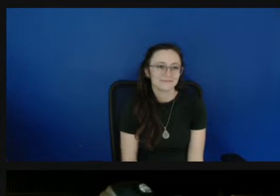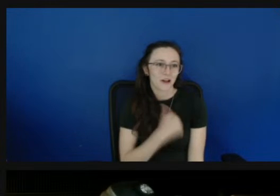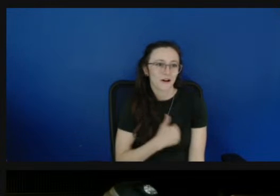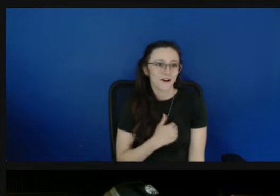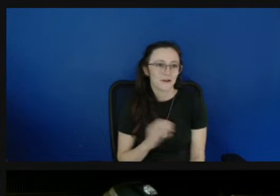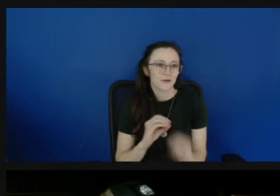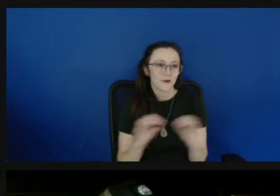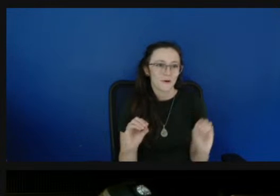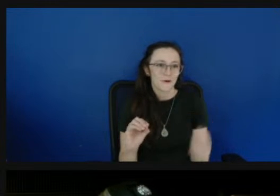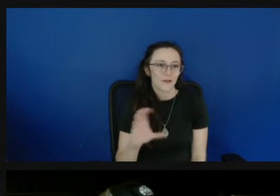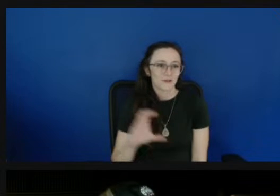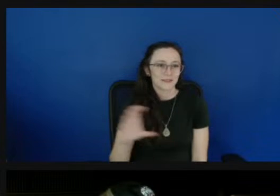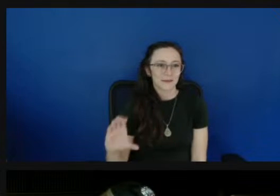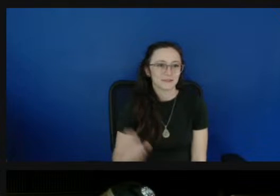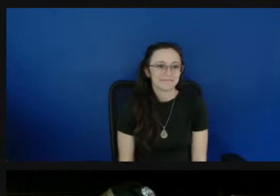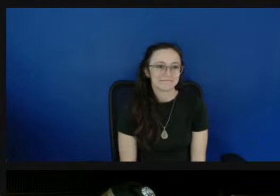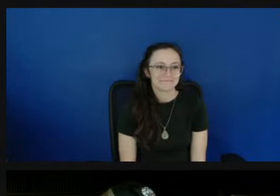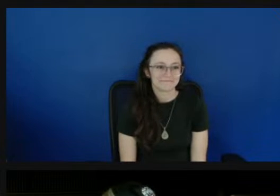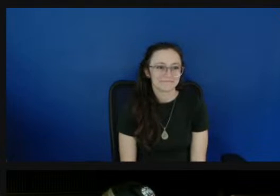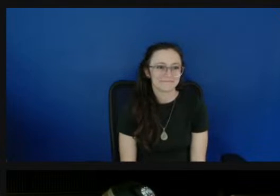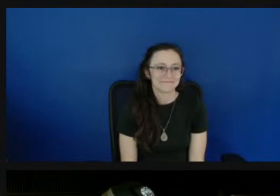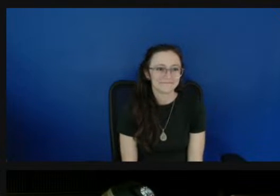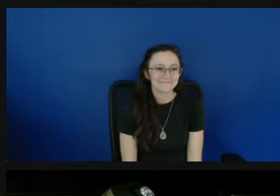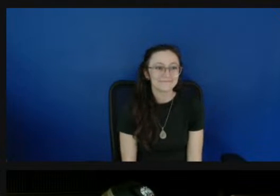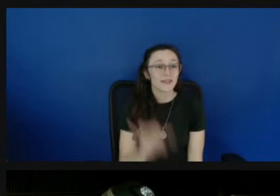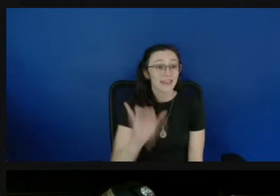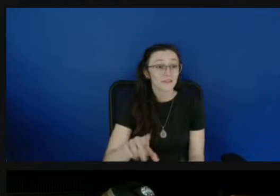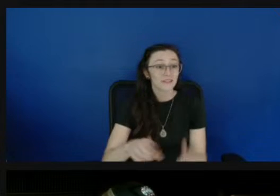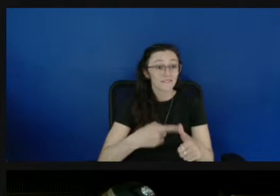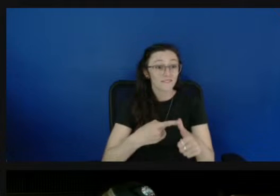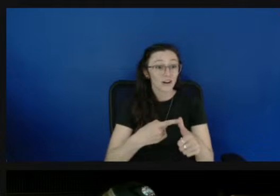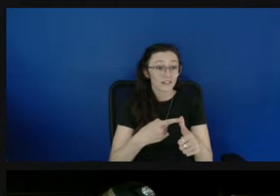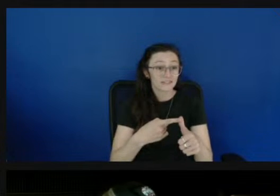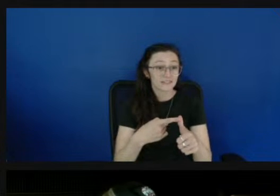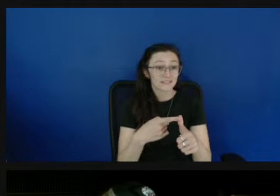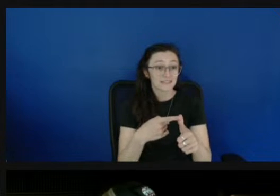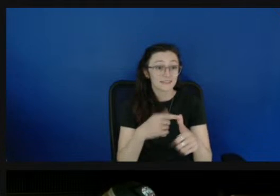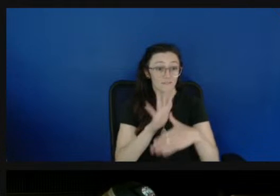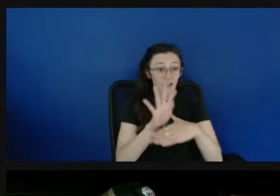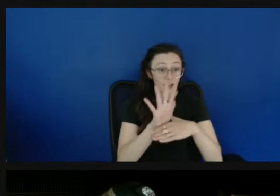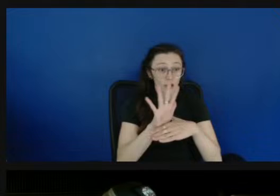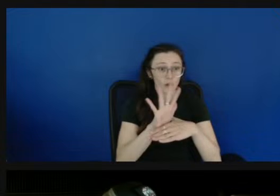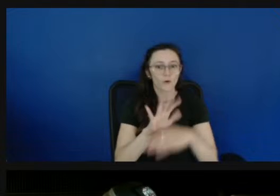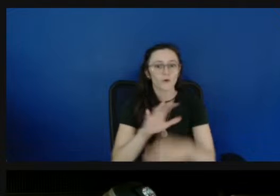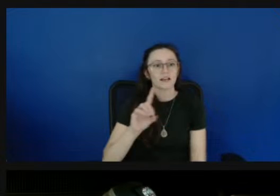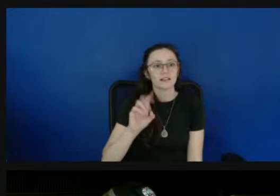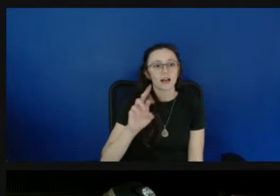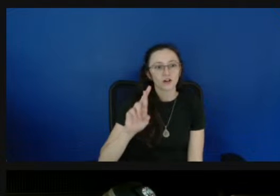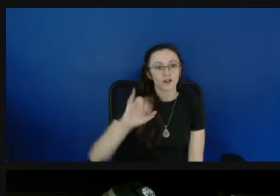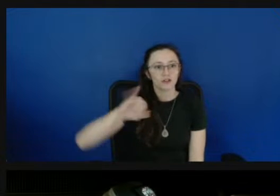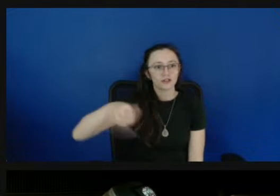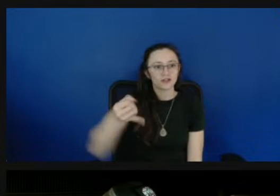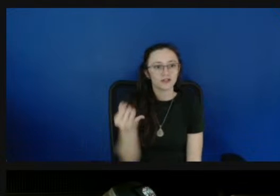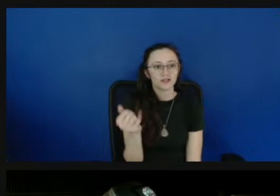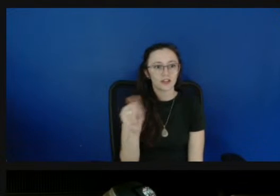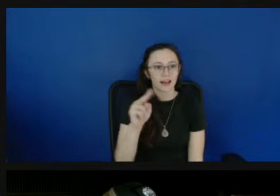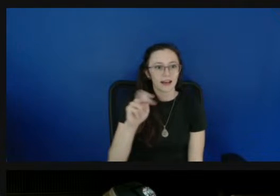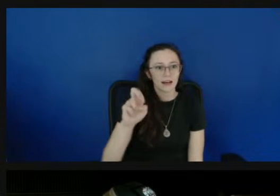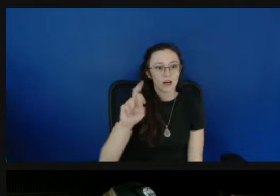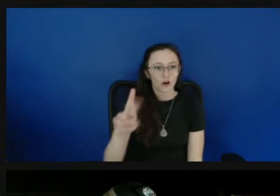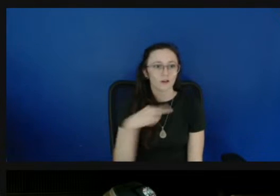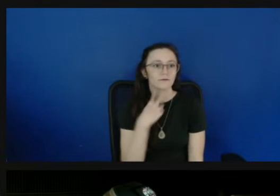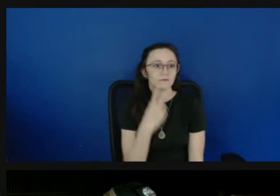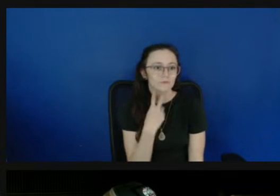All right, that's the first video narrated by Dr. Jagger. And you see there that